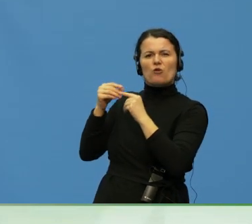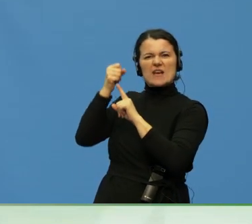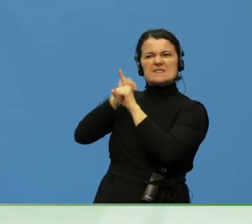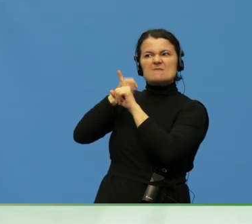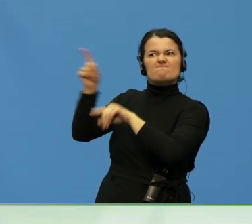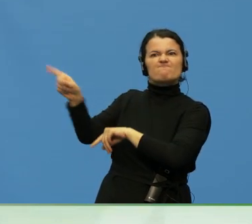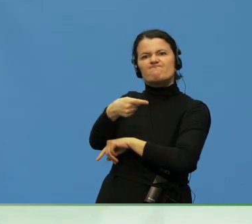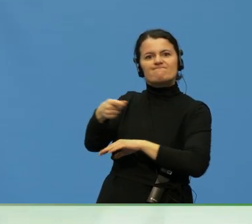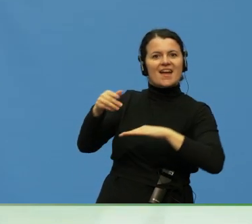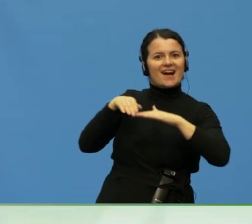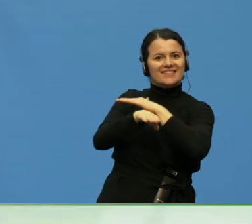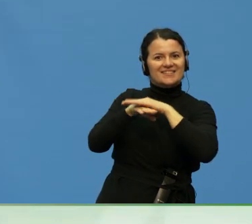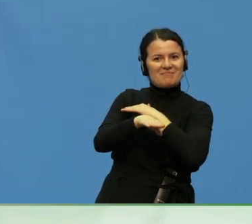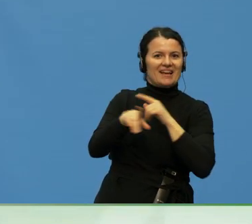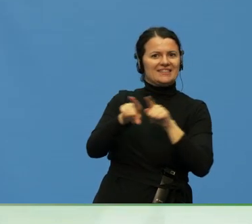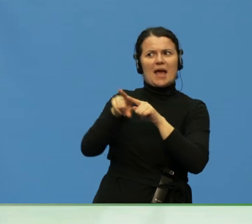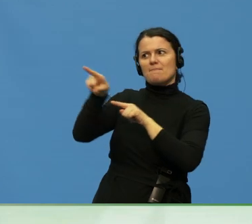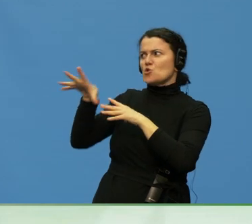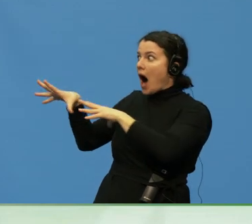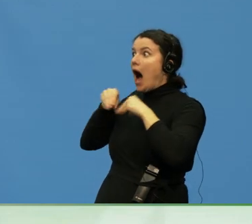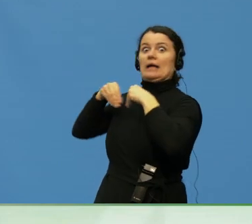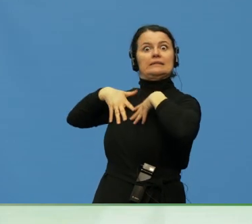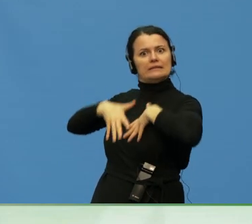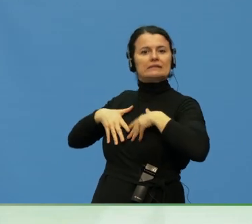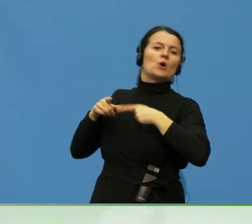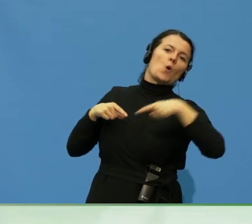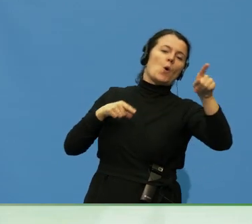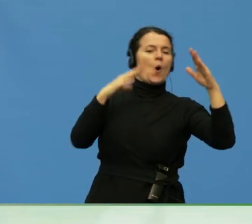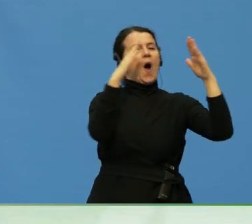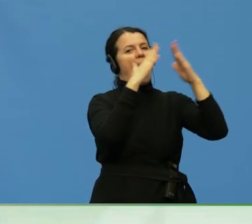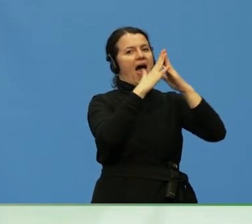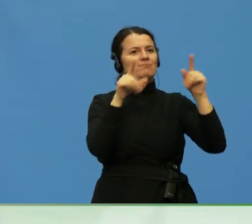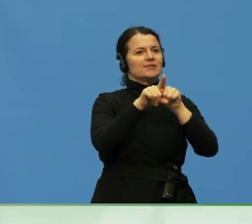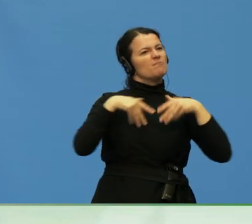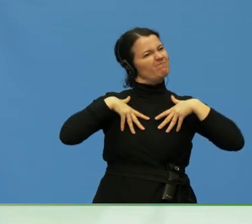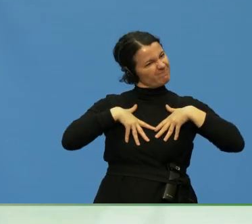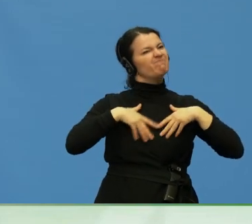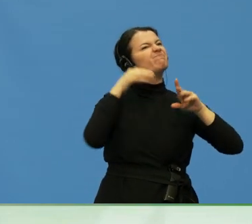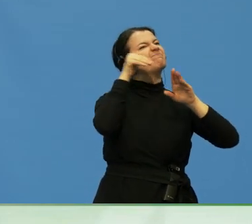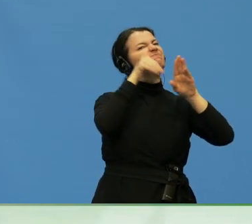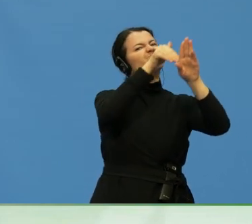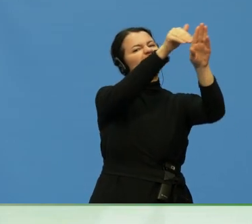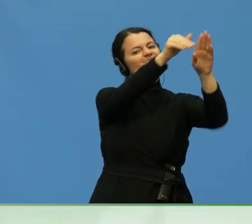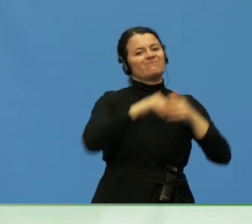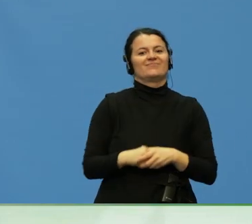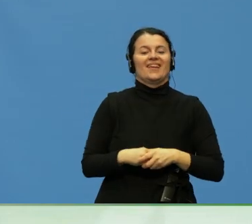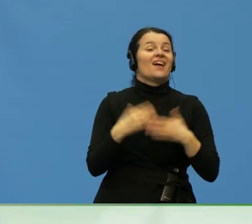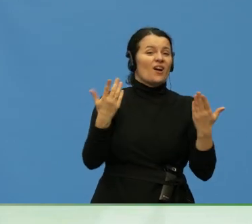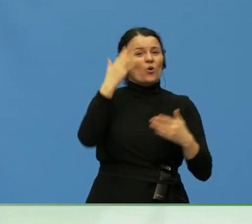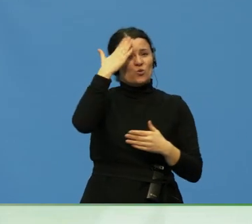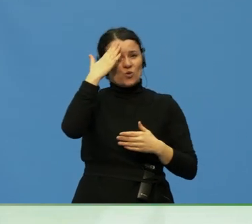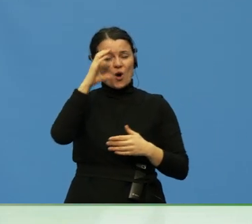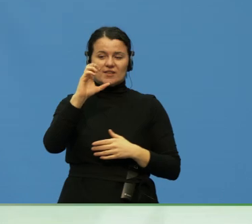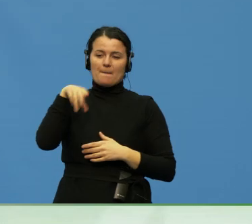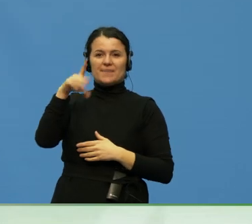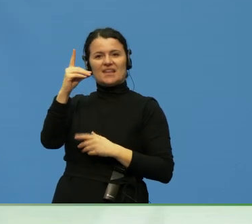the accountability of all duty bearers of the 193 state parties to the convention